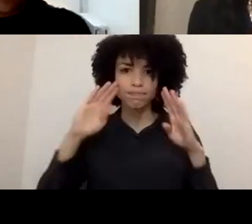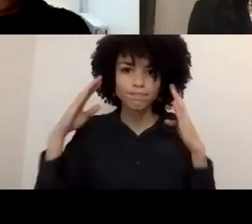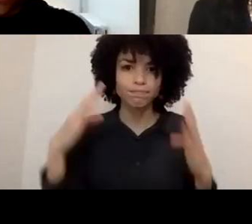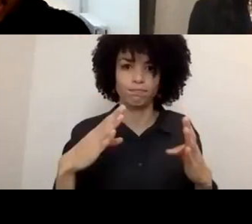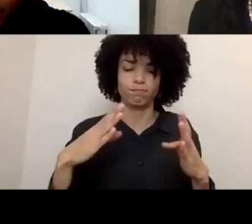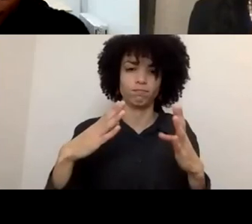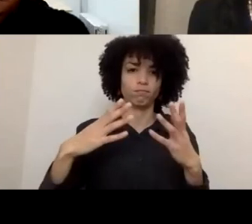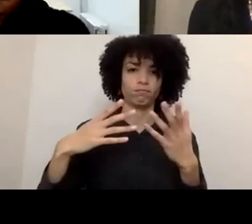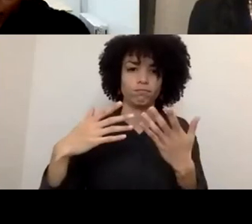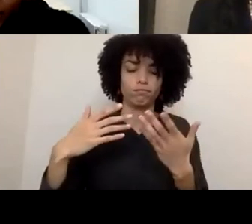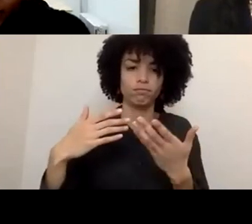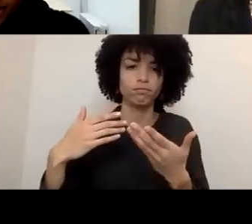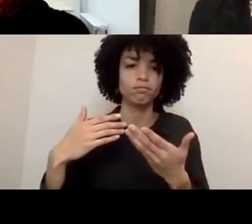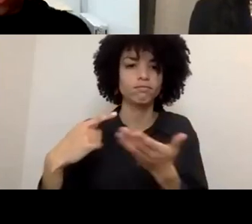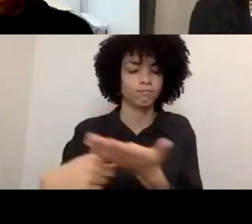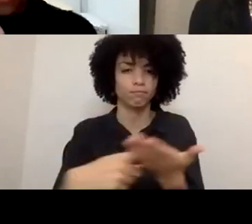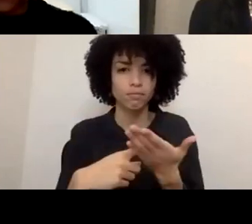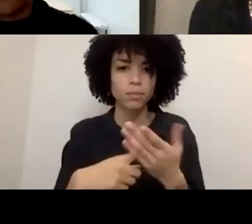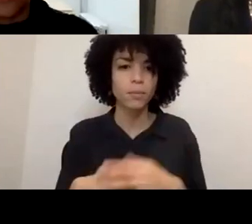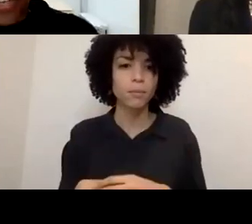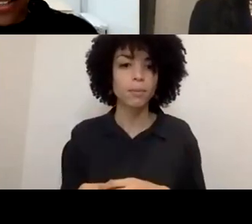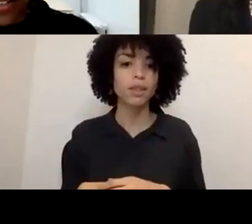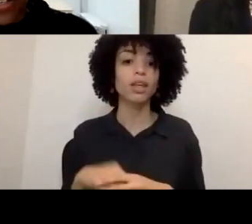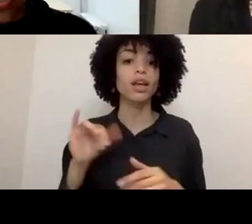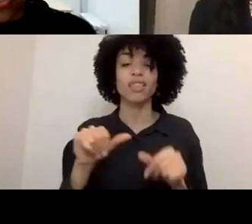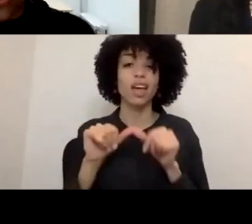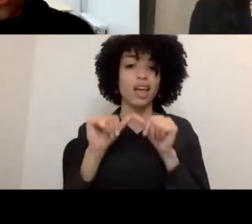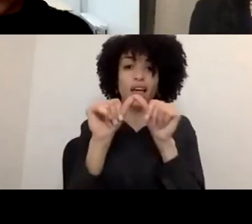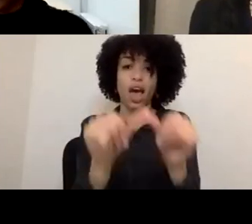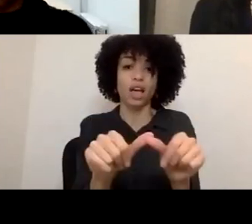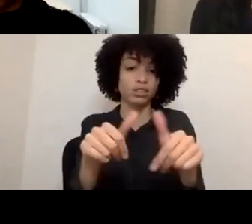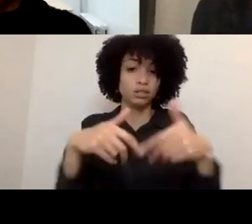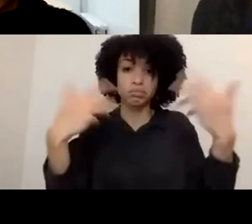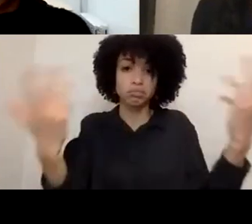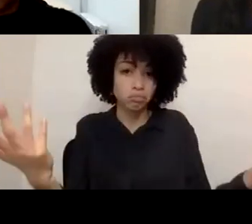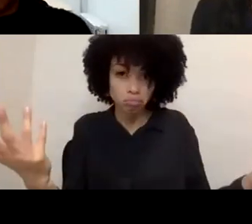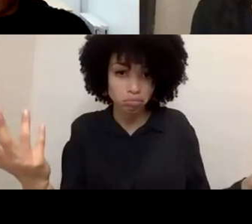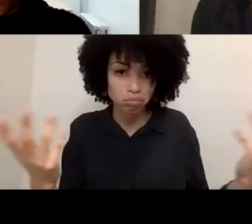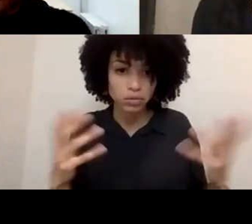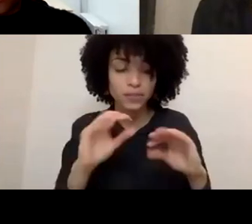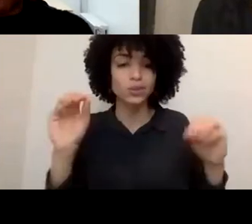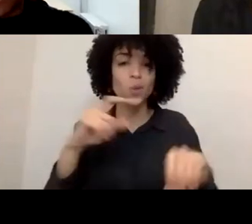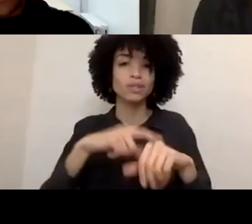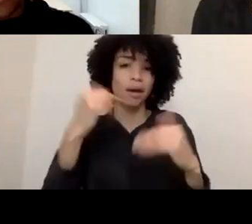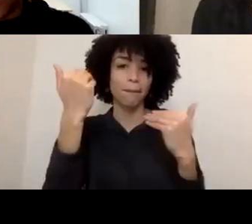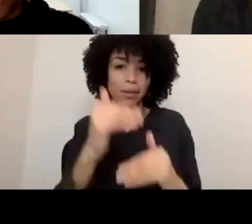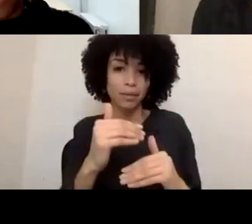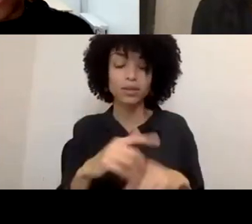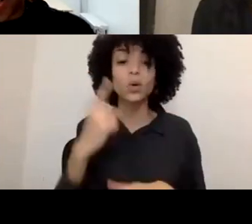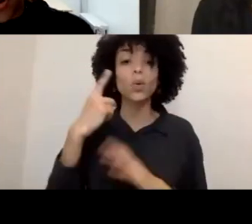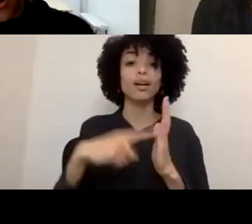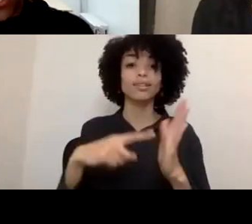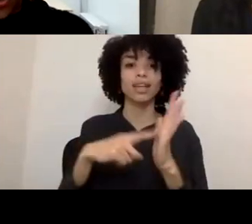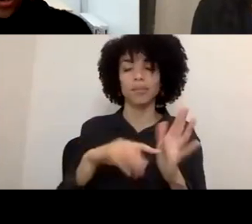that moment, and last as long as it needs to. So a great example of one that was created